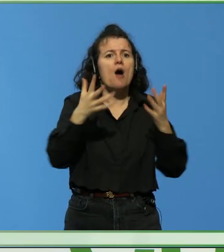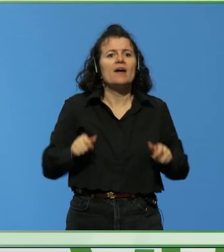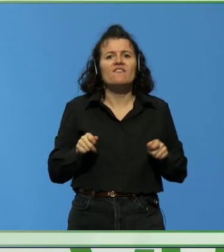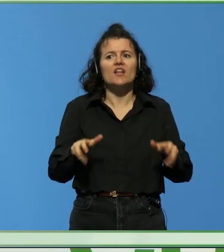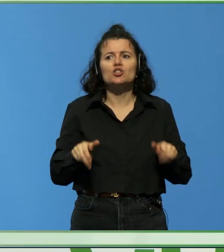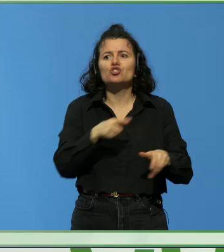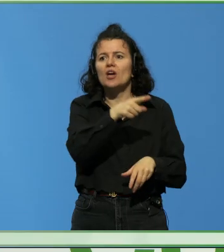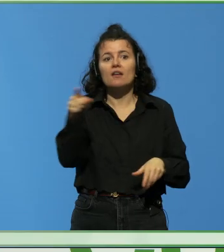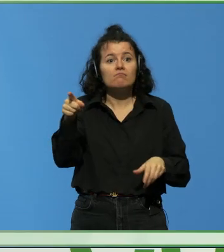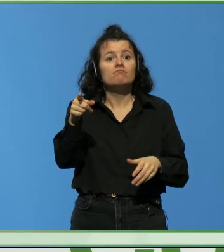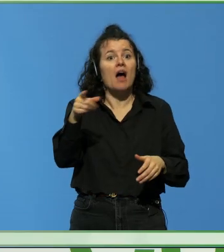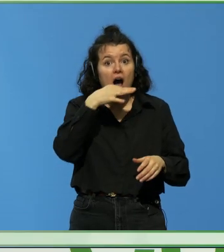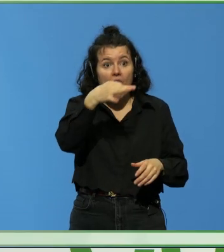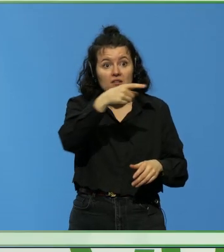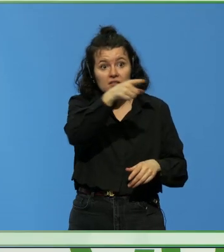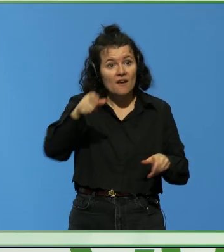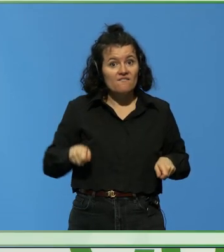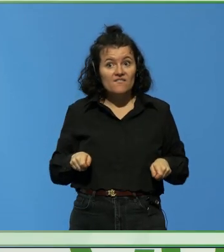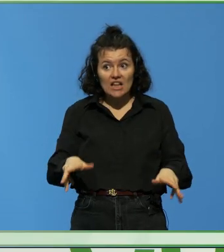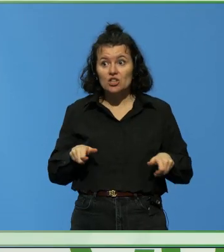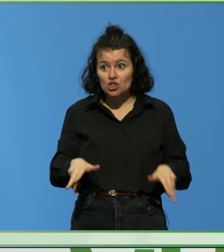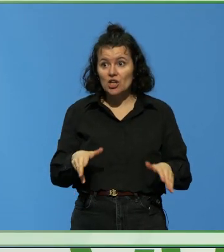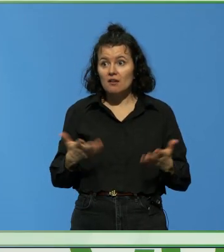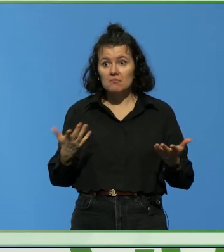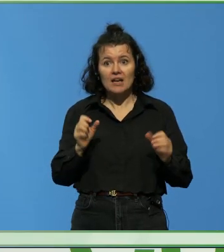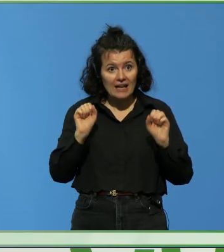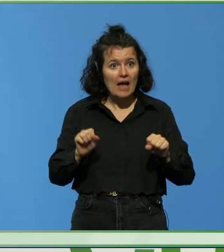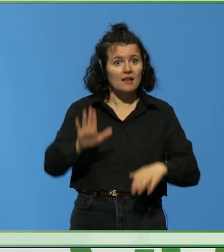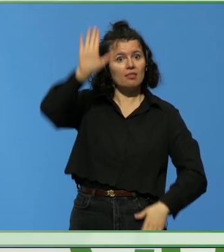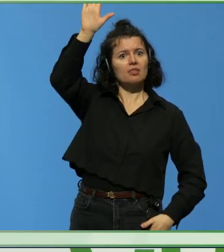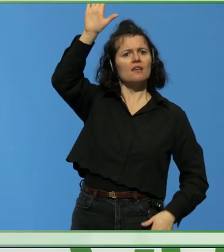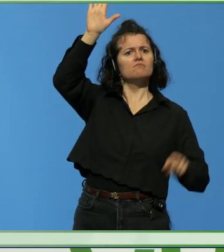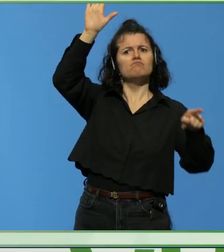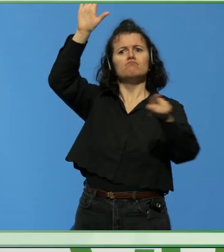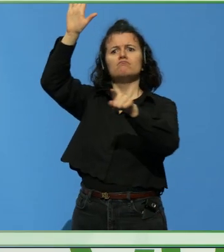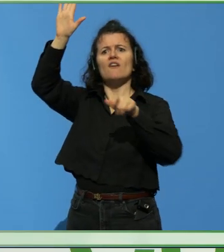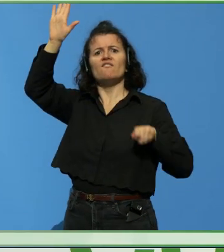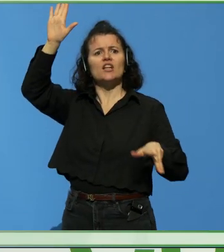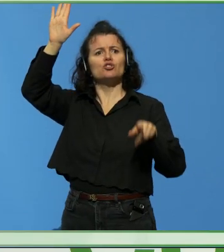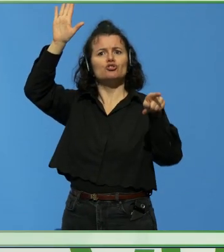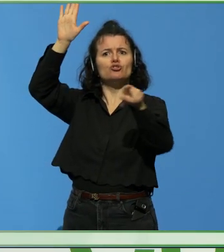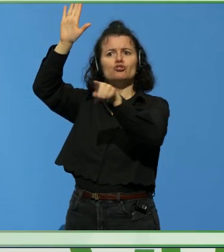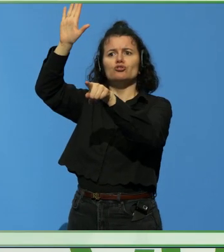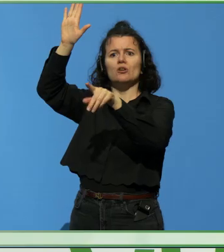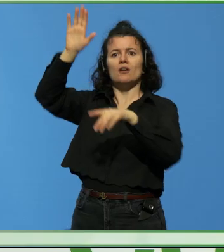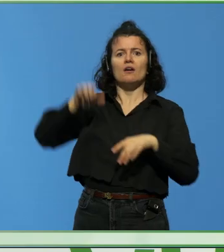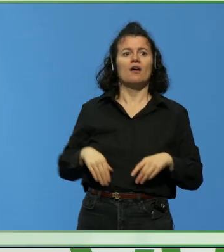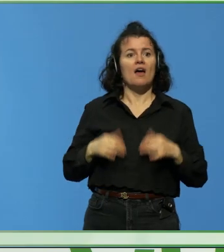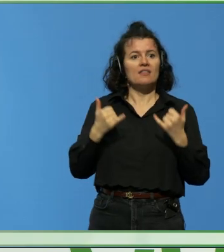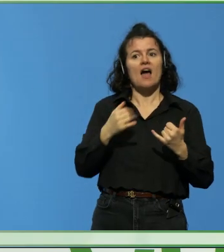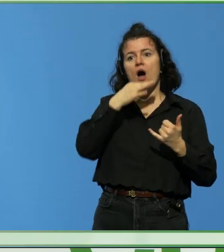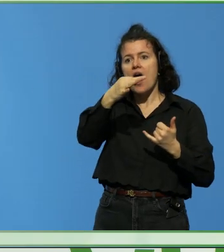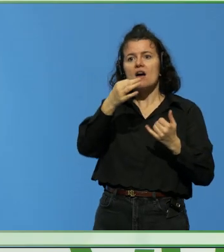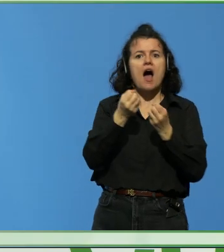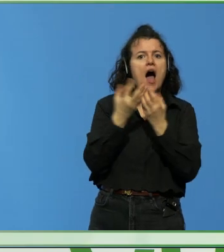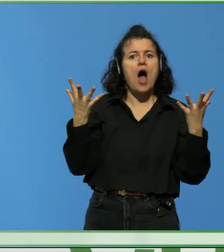hand, if anyone used the wheelchair. I think I'll ask how many of you come here on the car,